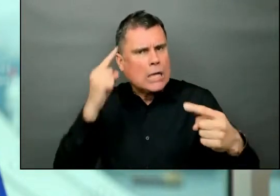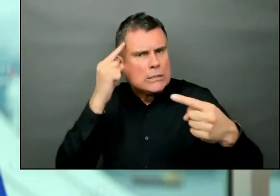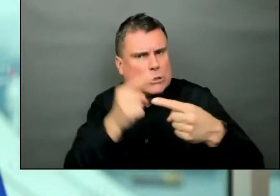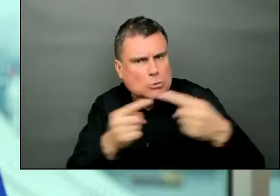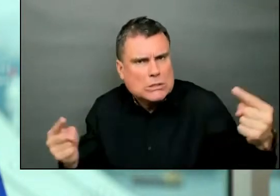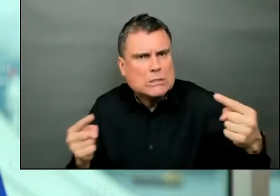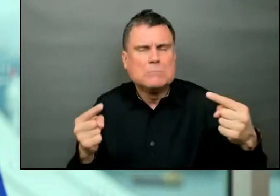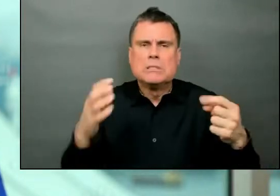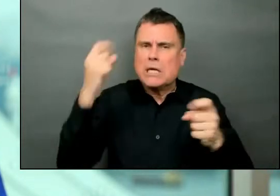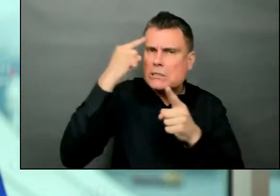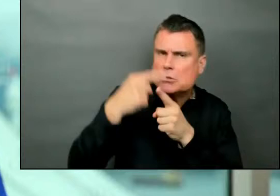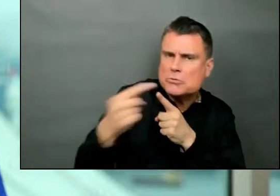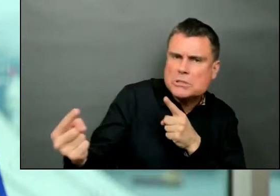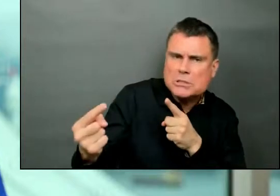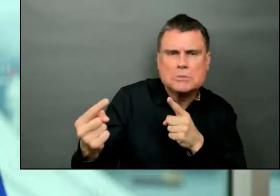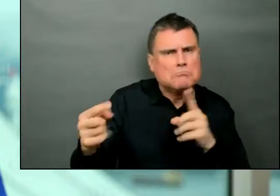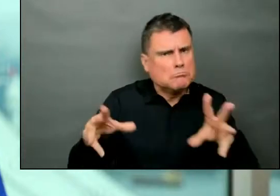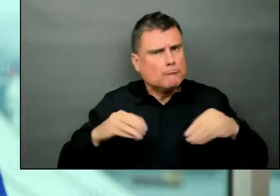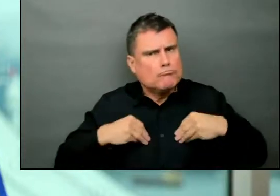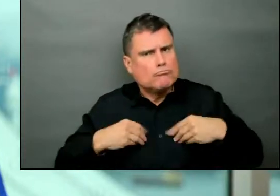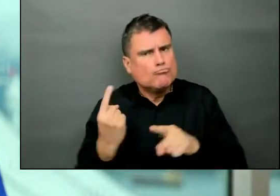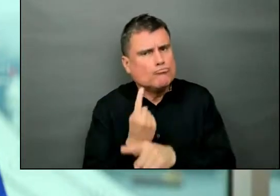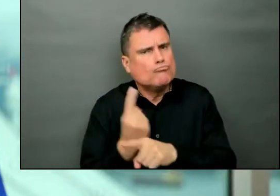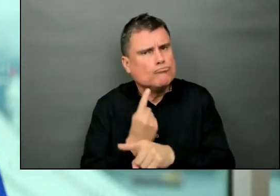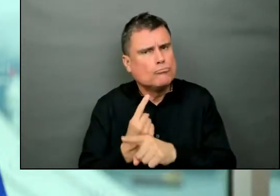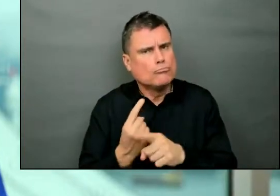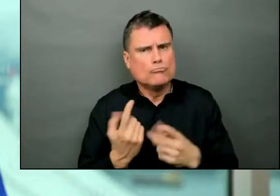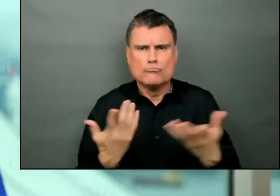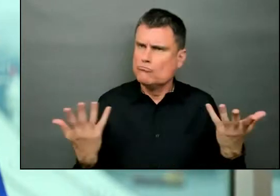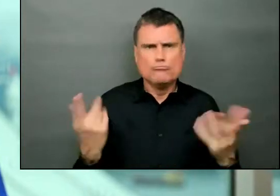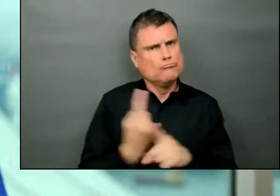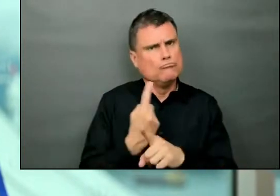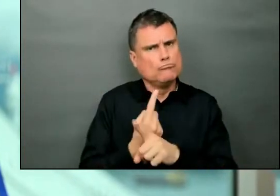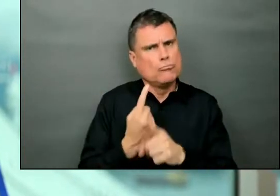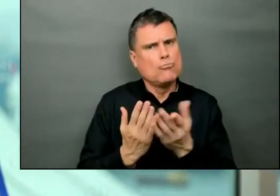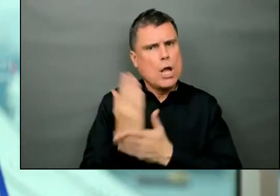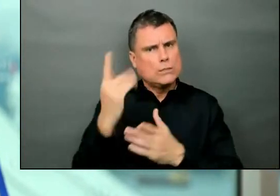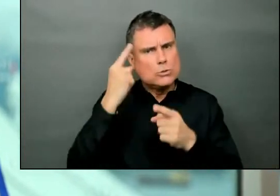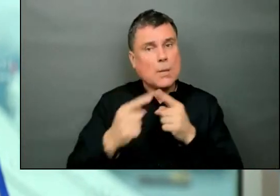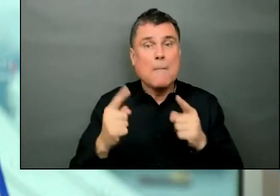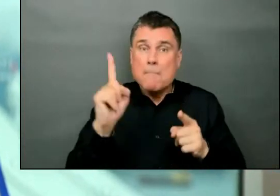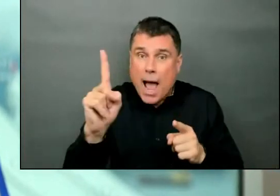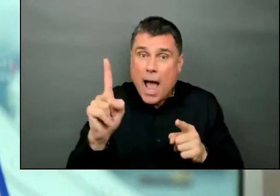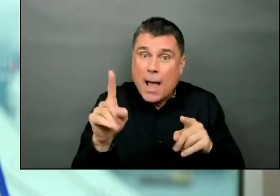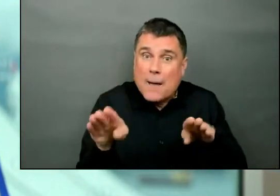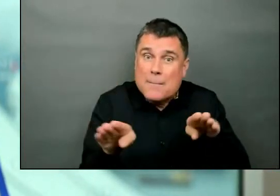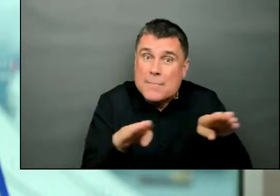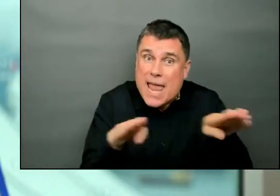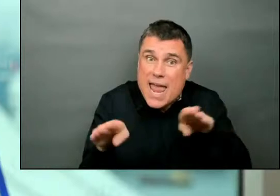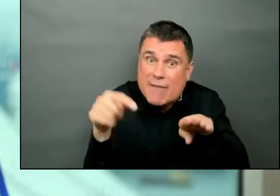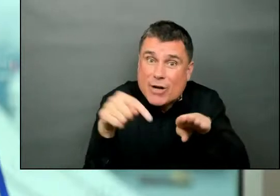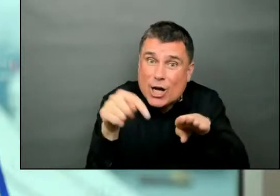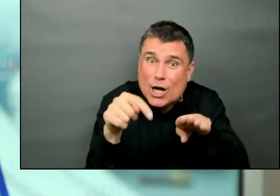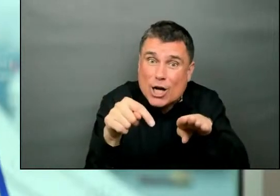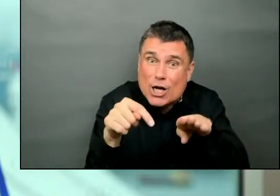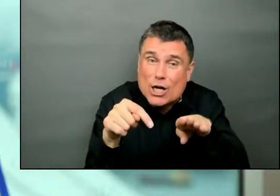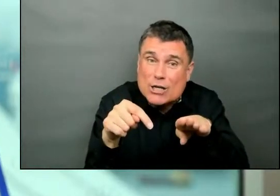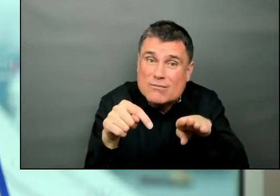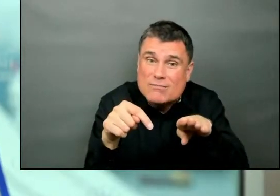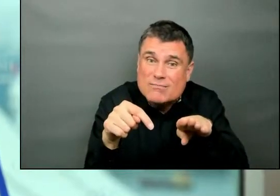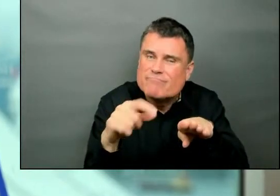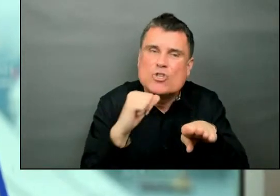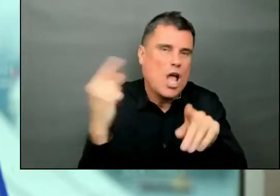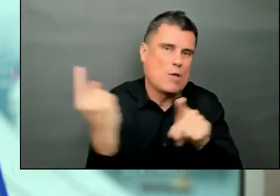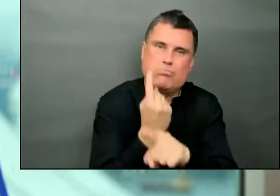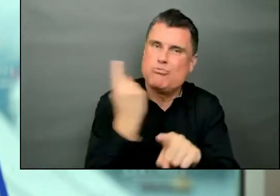Dr. Bonnie Henry is an extraordinary leader, and That doesn't mean she's right all the time.